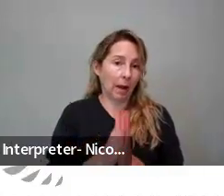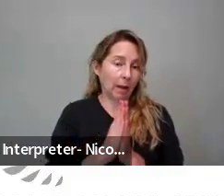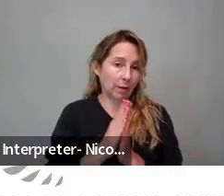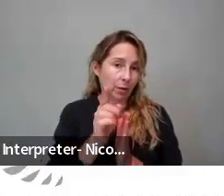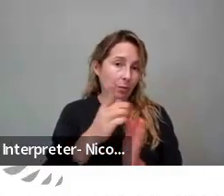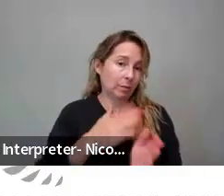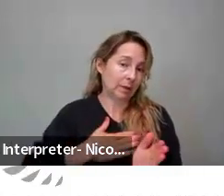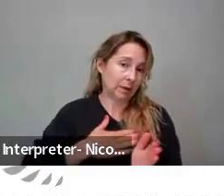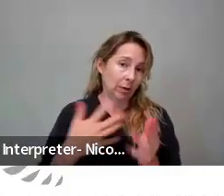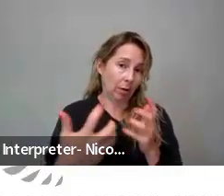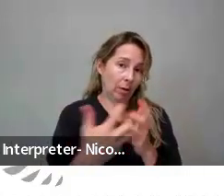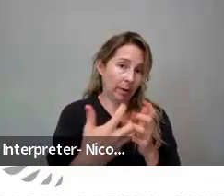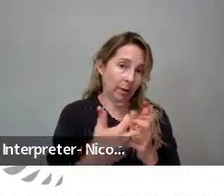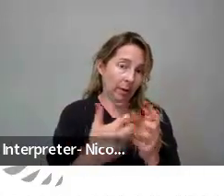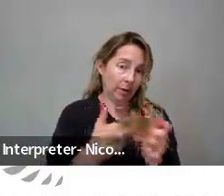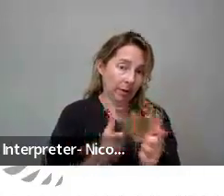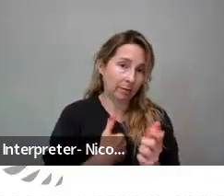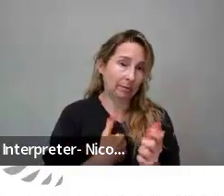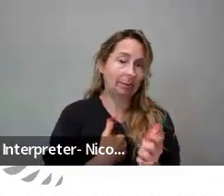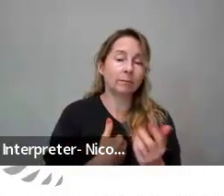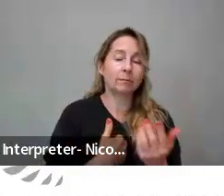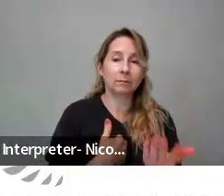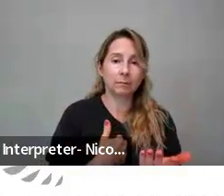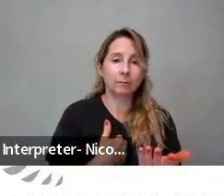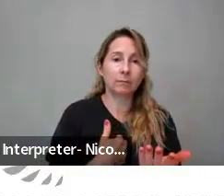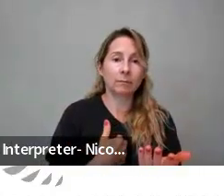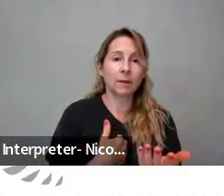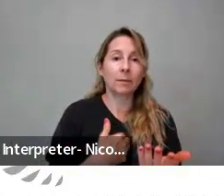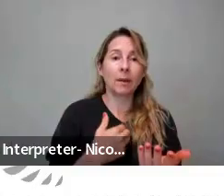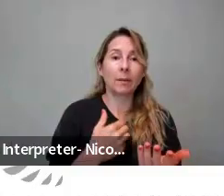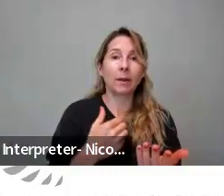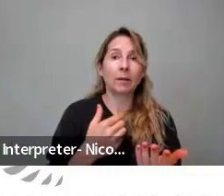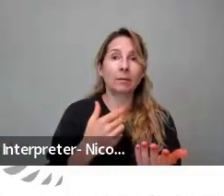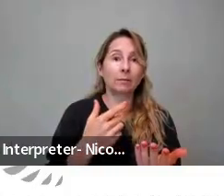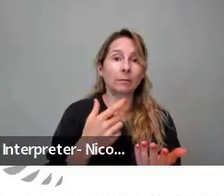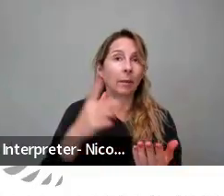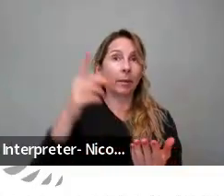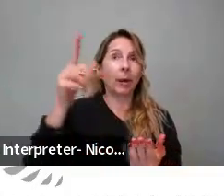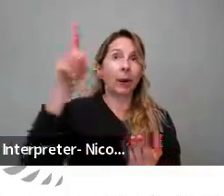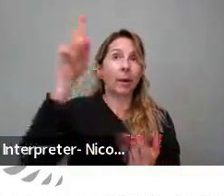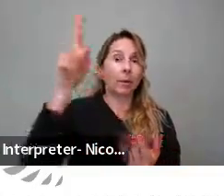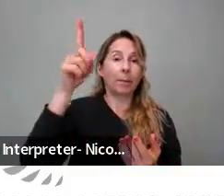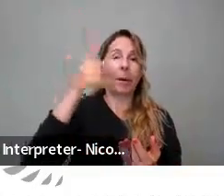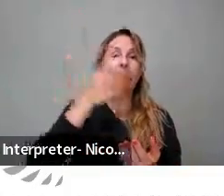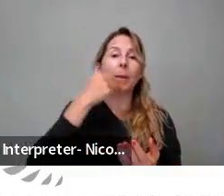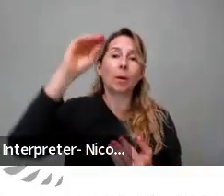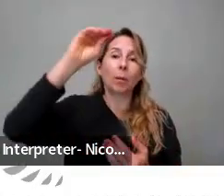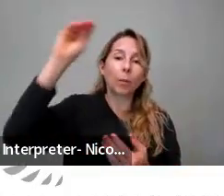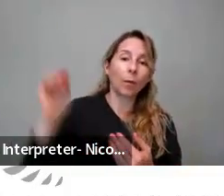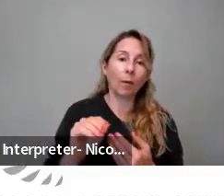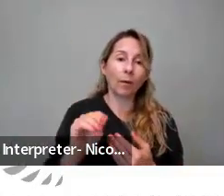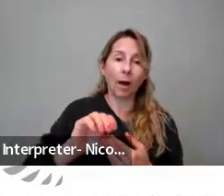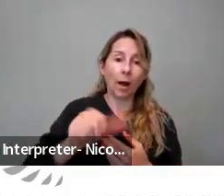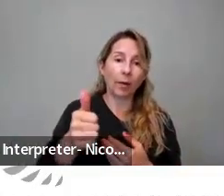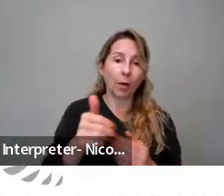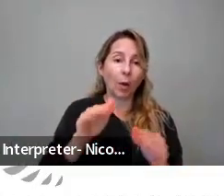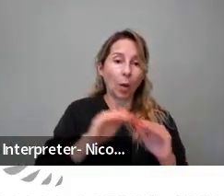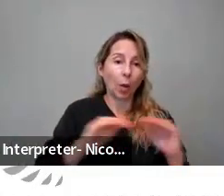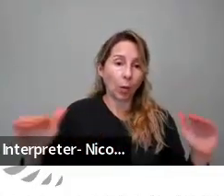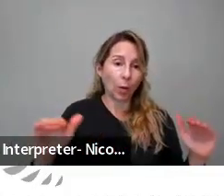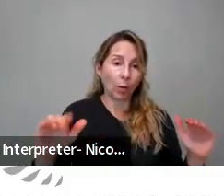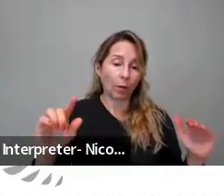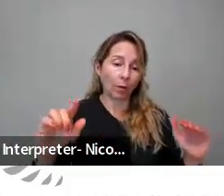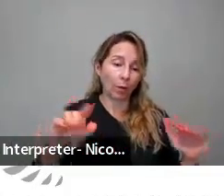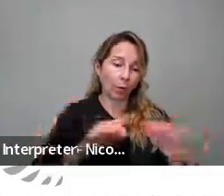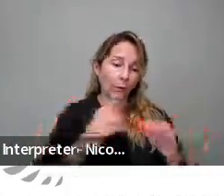accommodation, it could be that instead of having me in a higher level unit, the request that I'm making is for you to transfer me to a